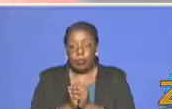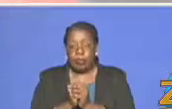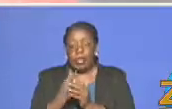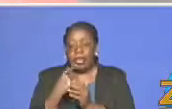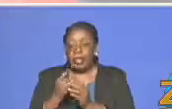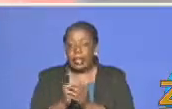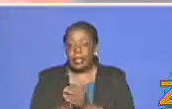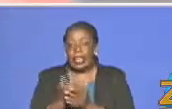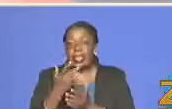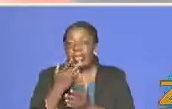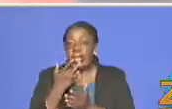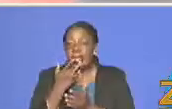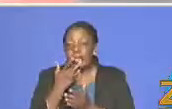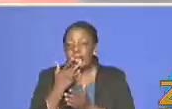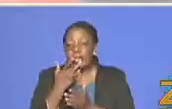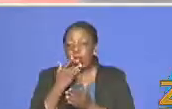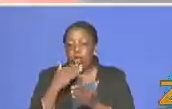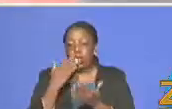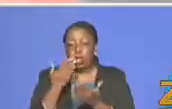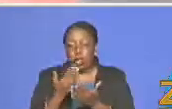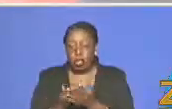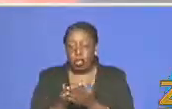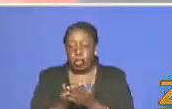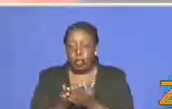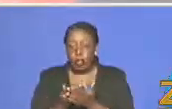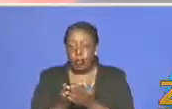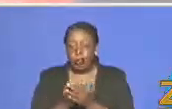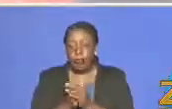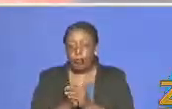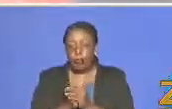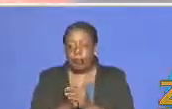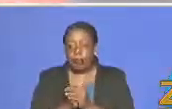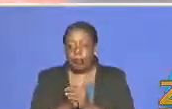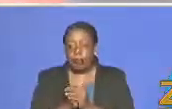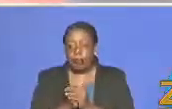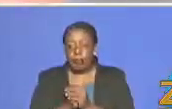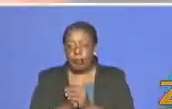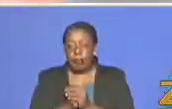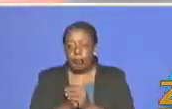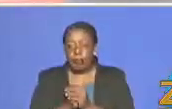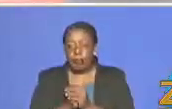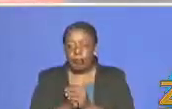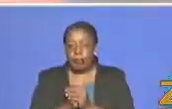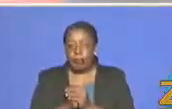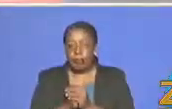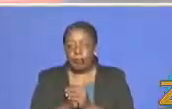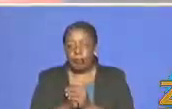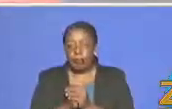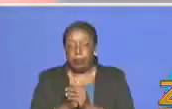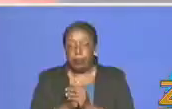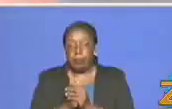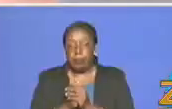good. Trying to get this fish. And I don't have no kitchen etiquette. So,